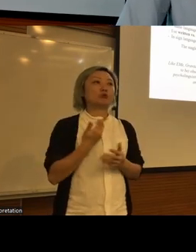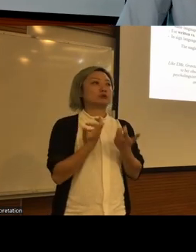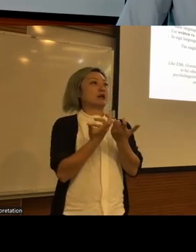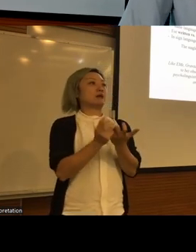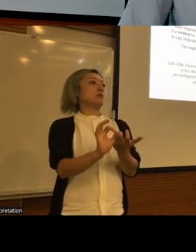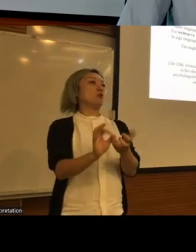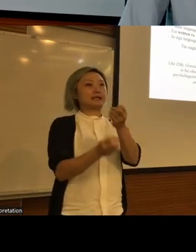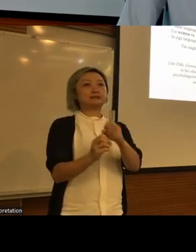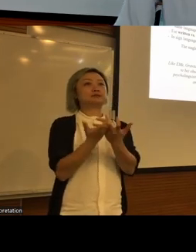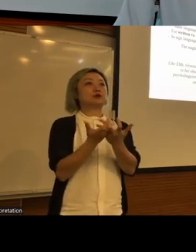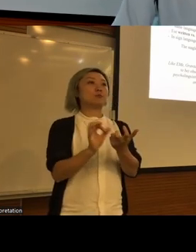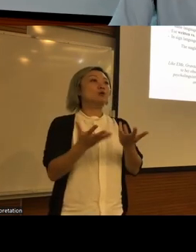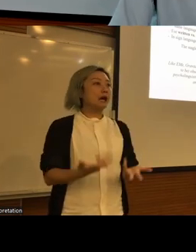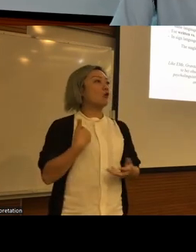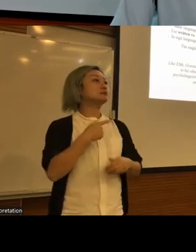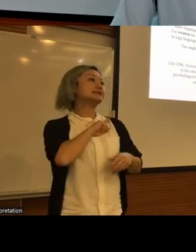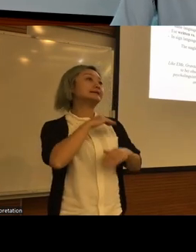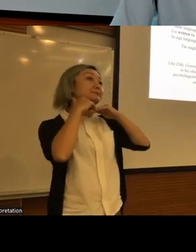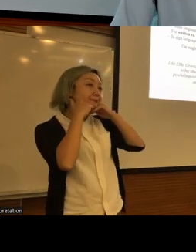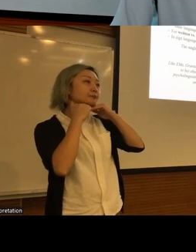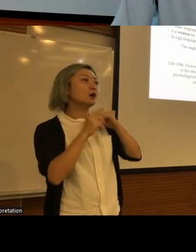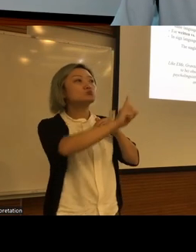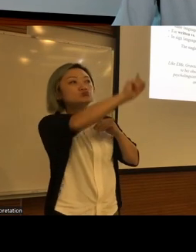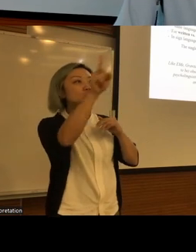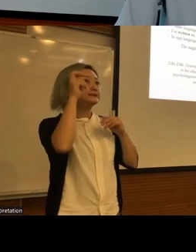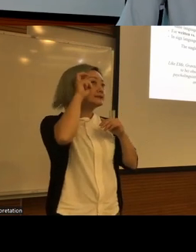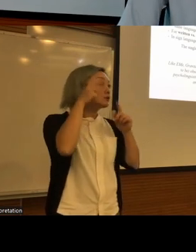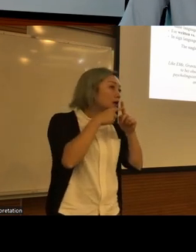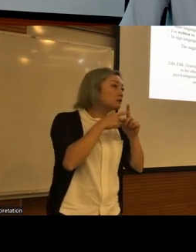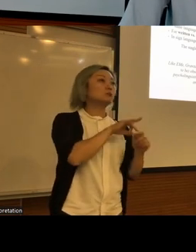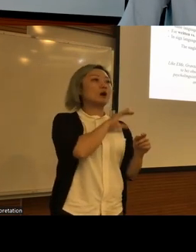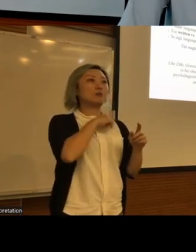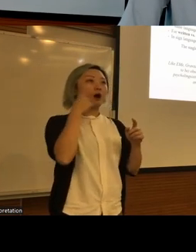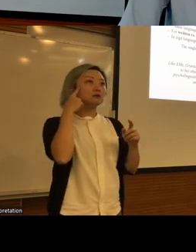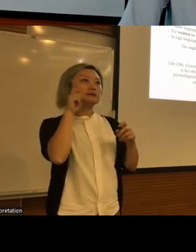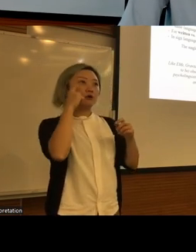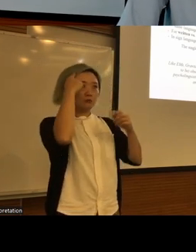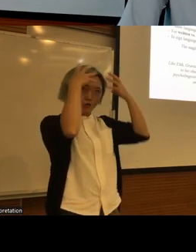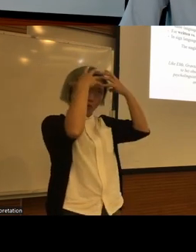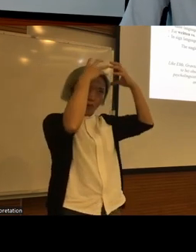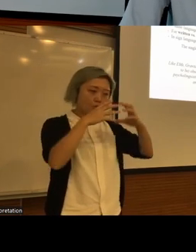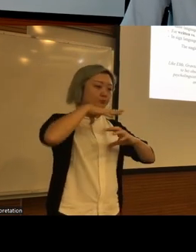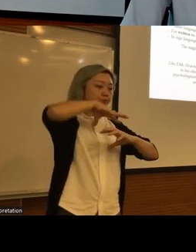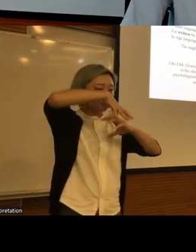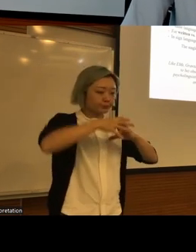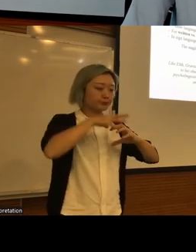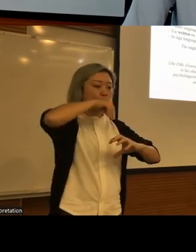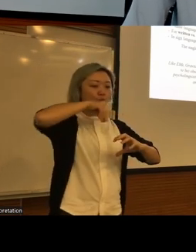for brain imaging to tell us more about it. Maybe they will tell us whether we can see